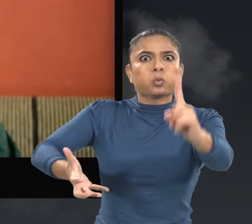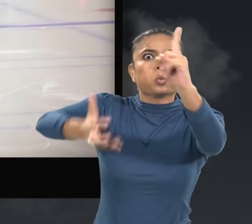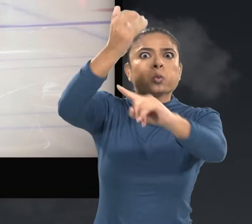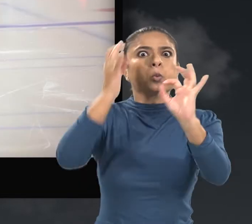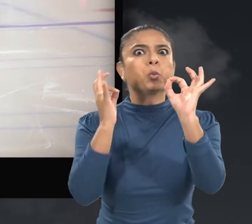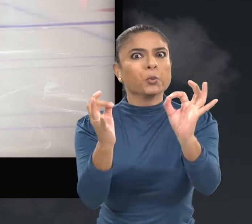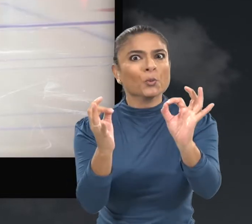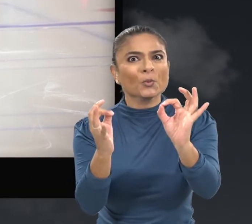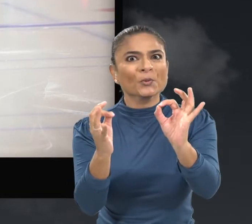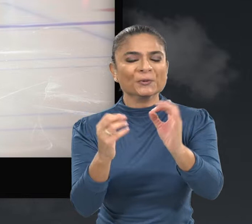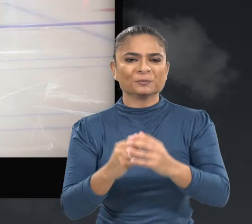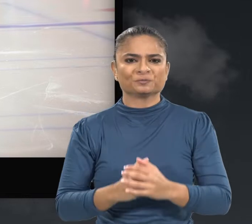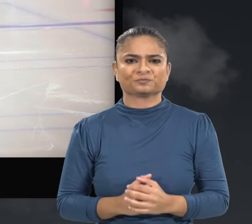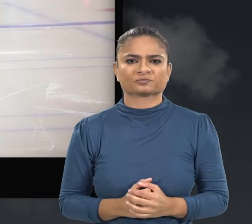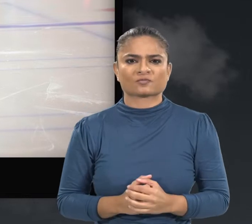go.